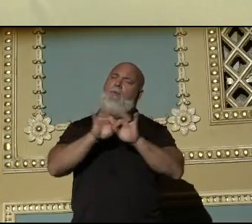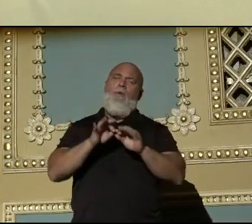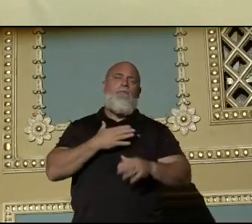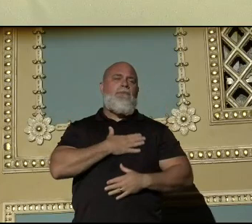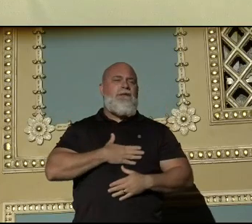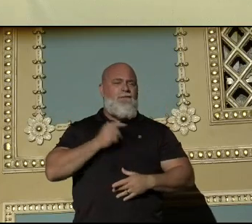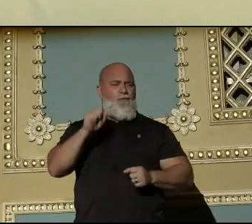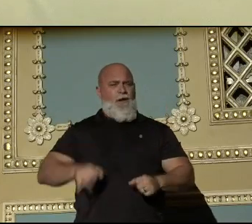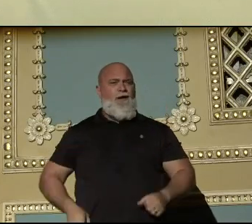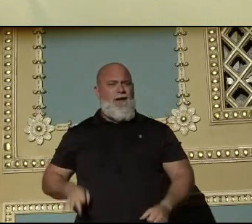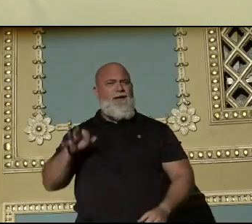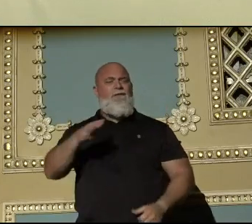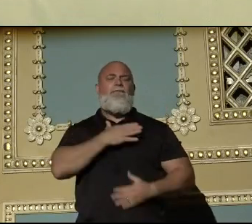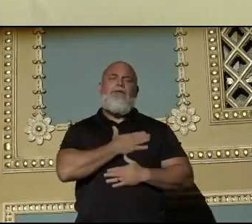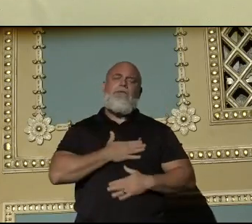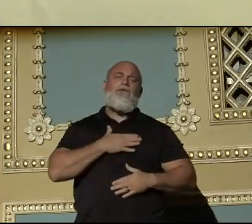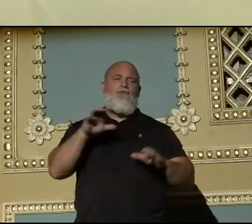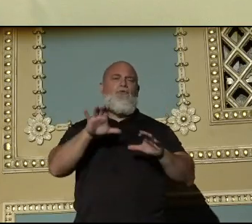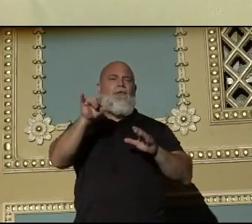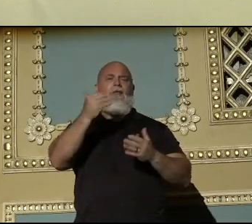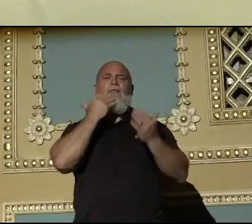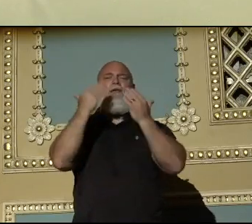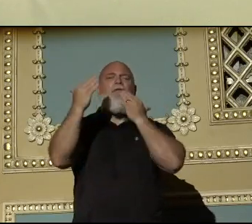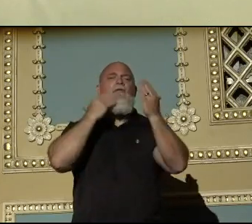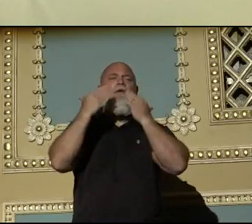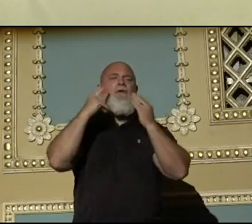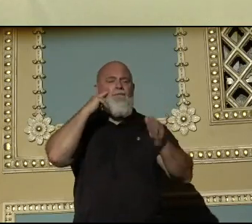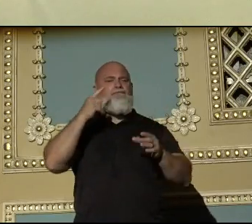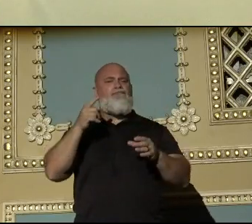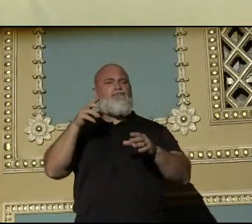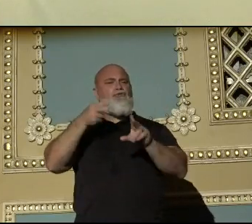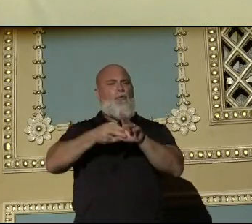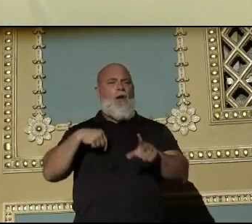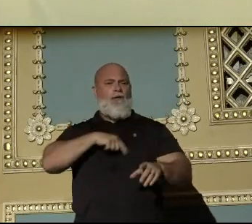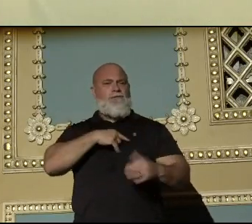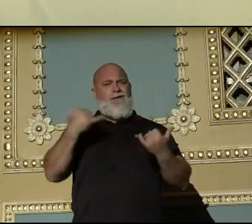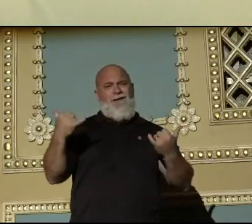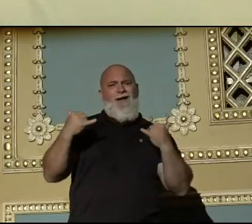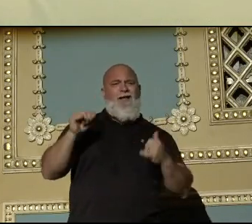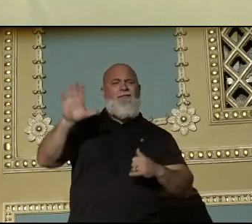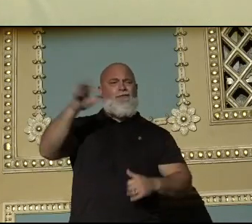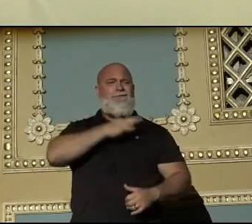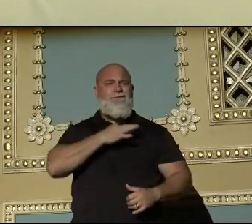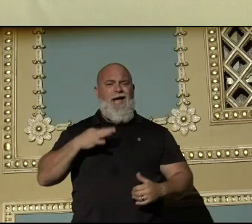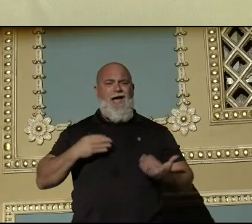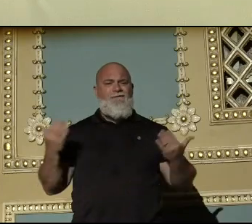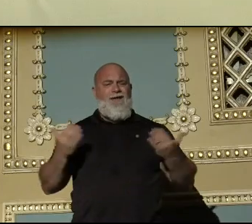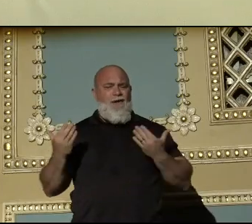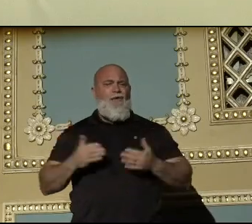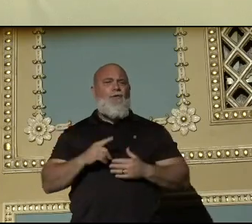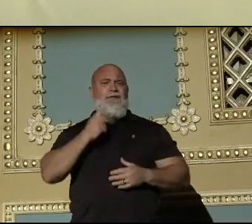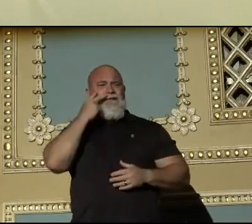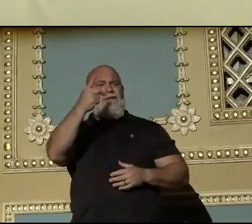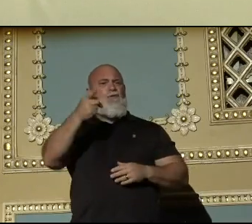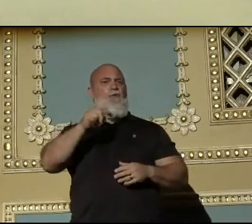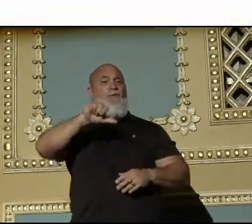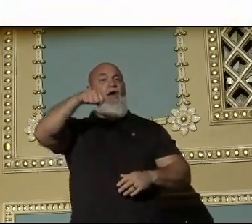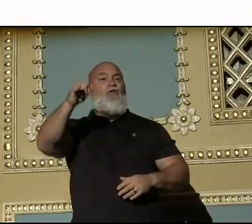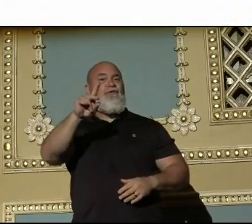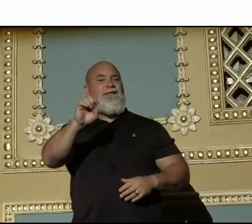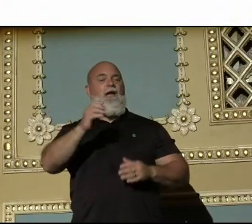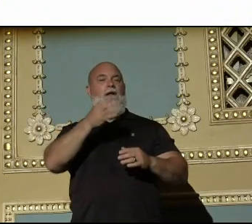please do. Thank you everybody for tuning in. Thank you to the Paramount and their staff. We'll see you guys on the other side of this. God bless you